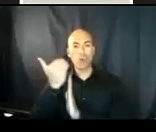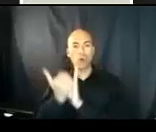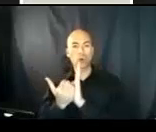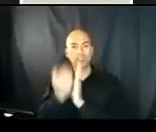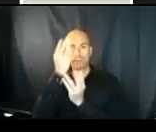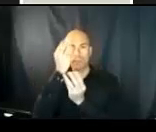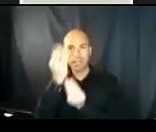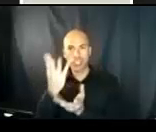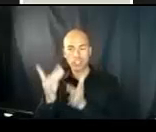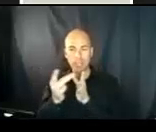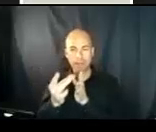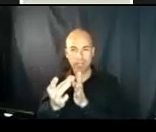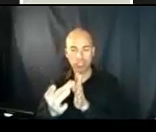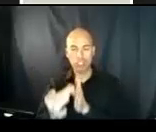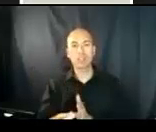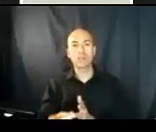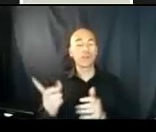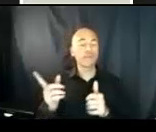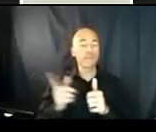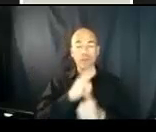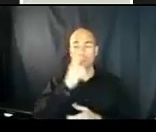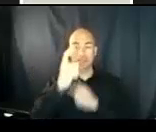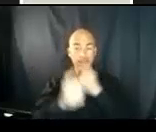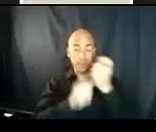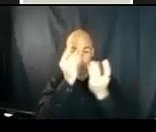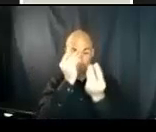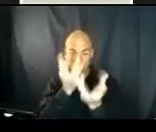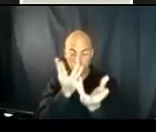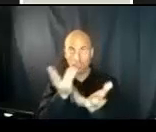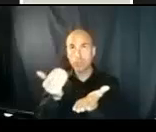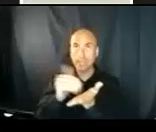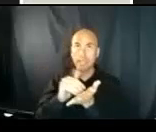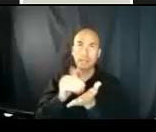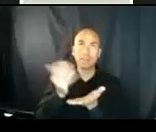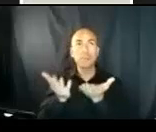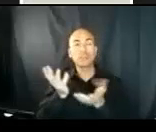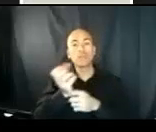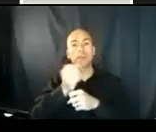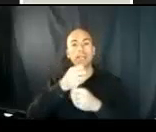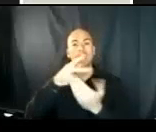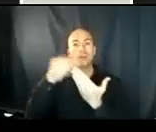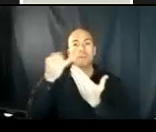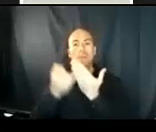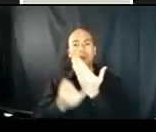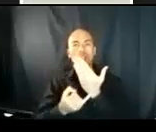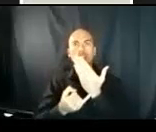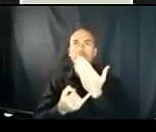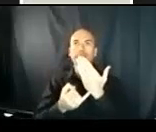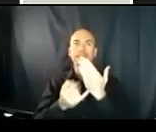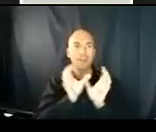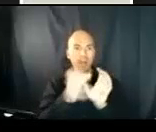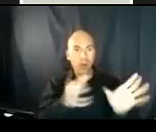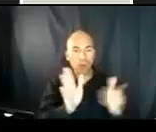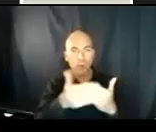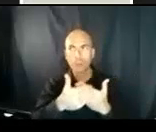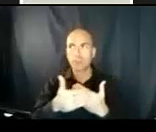present the student with information. So again, whether you're creating a project, a breakout room, a discussion, whether